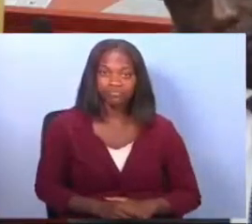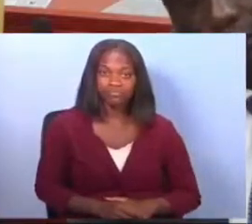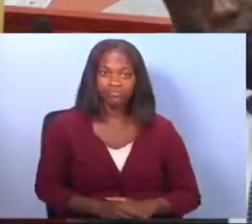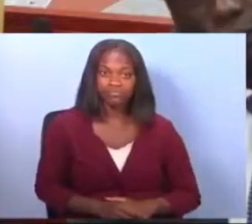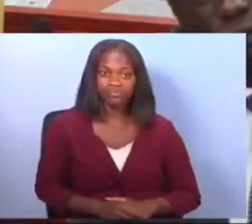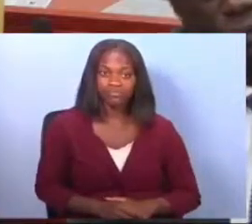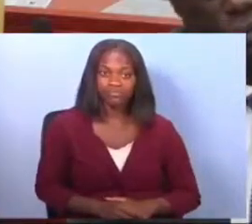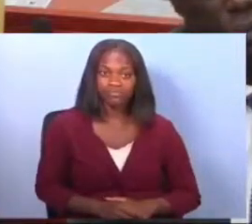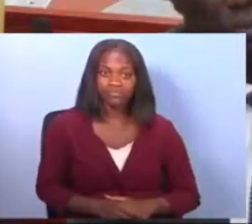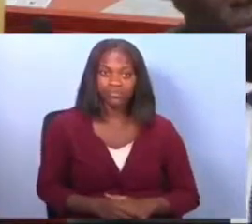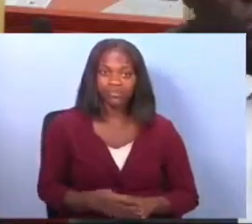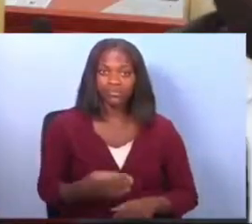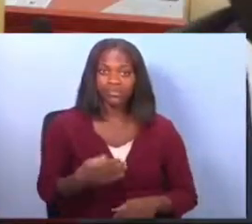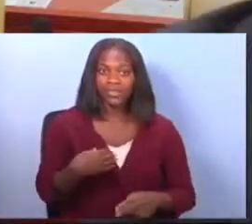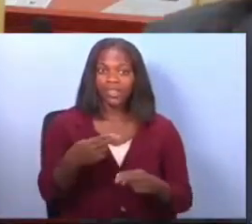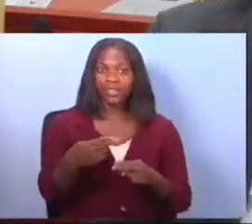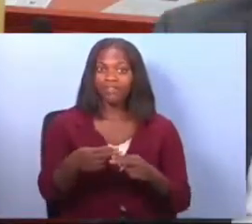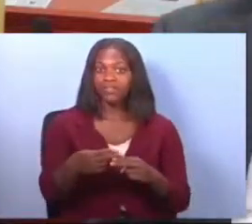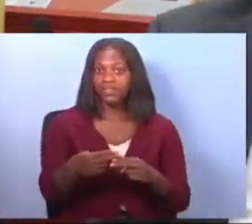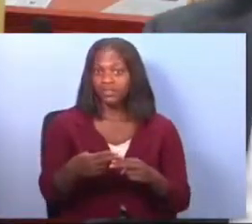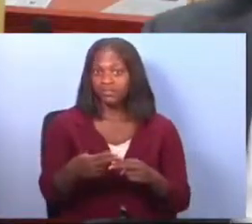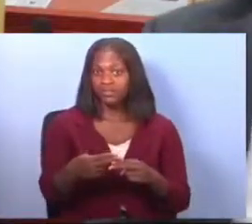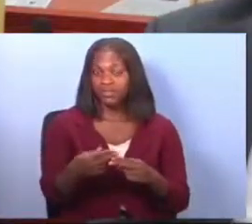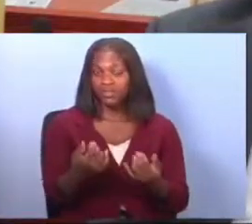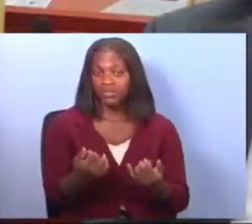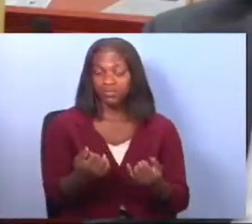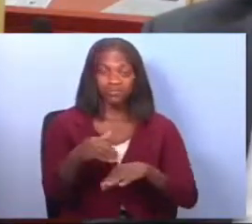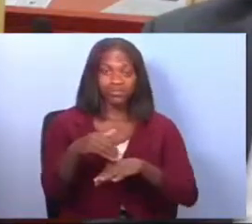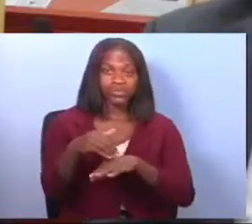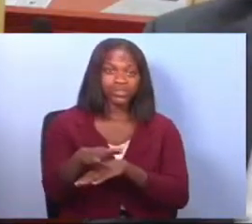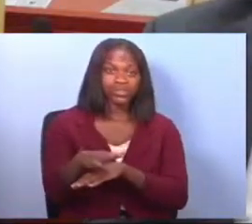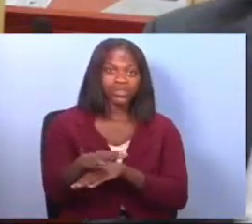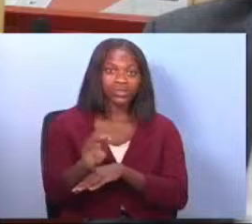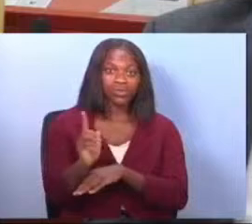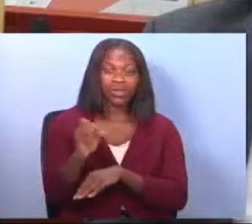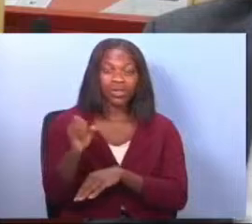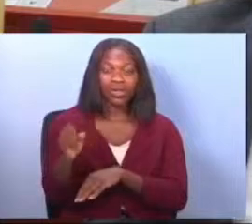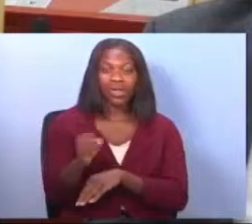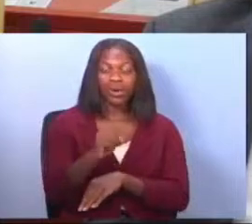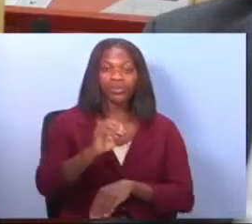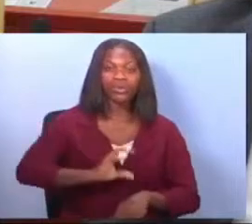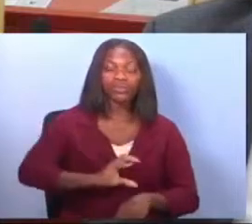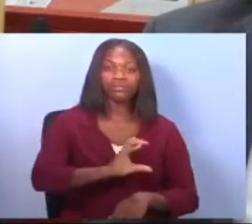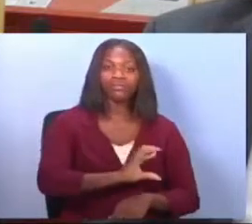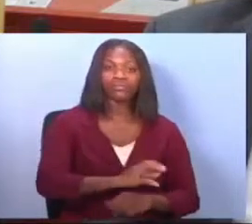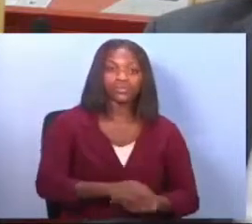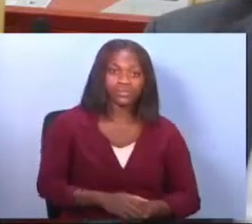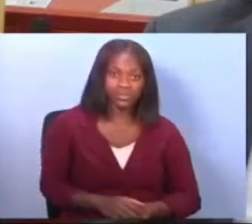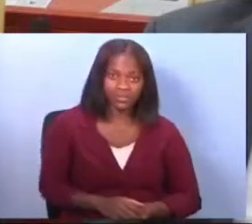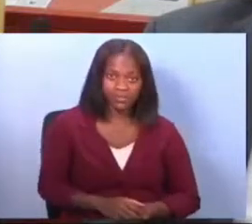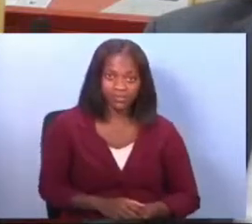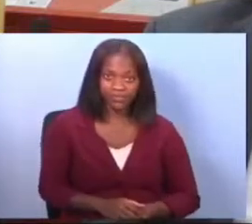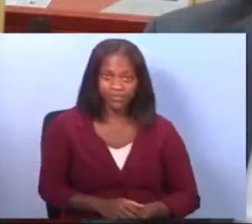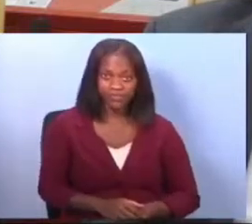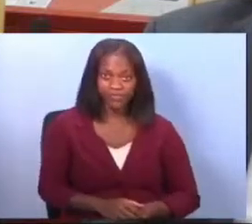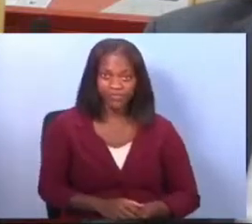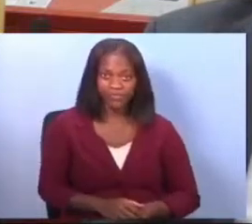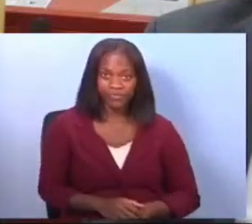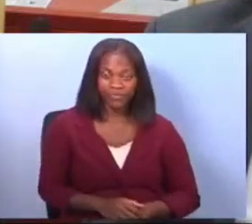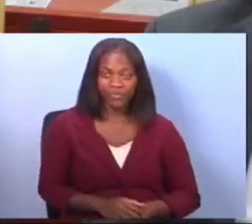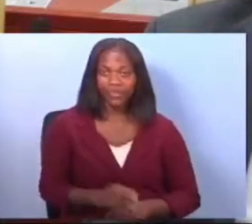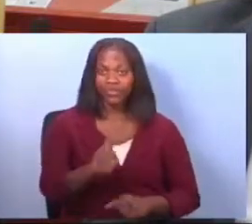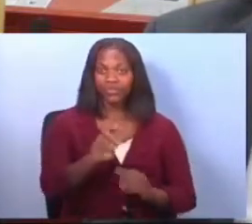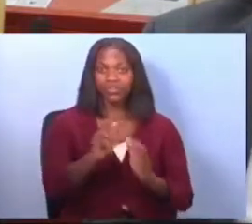Some names came out today and were referred to the appointment committee. Just as under